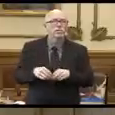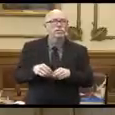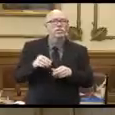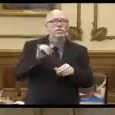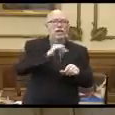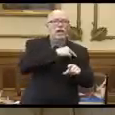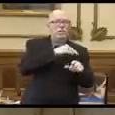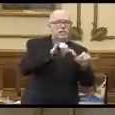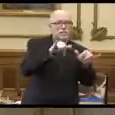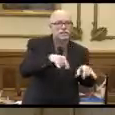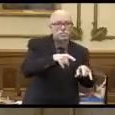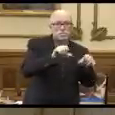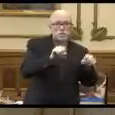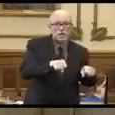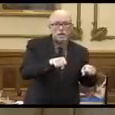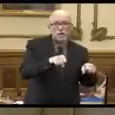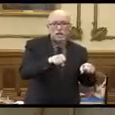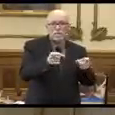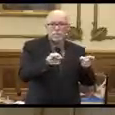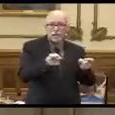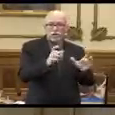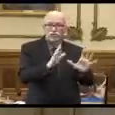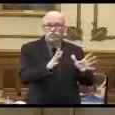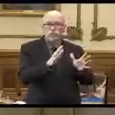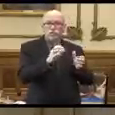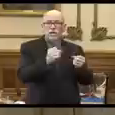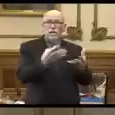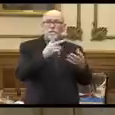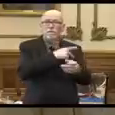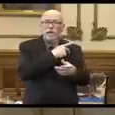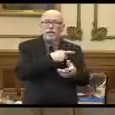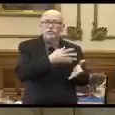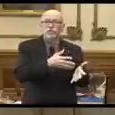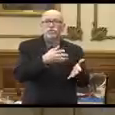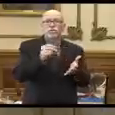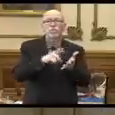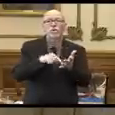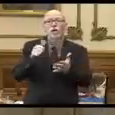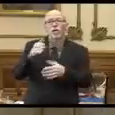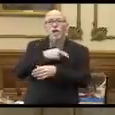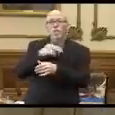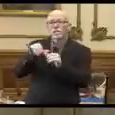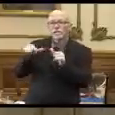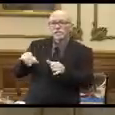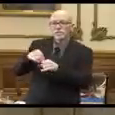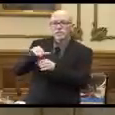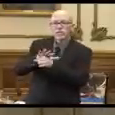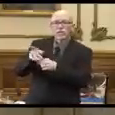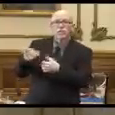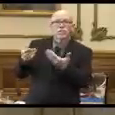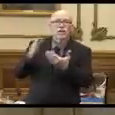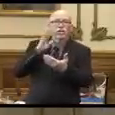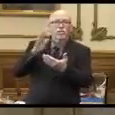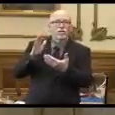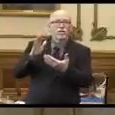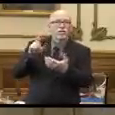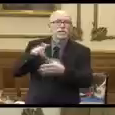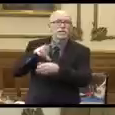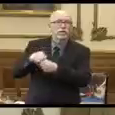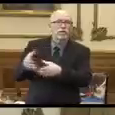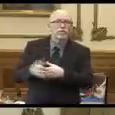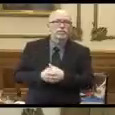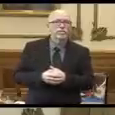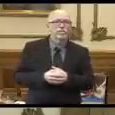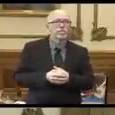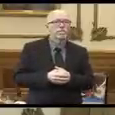hospital system is capable of managing that number of patients and what other hospital systems in the region might actually need to be engaged.